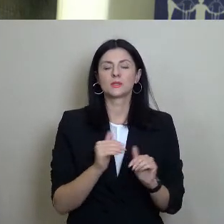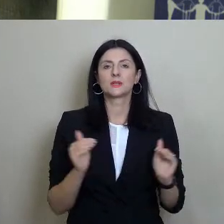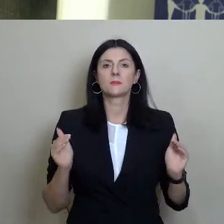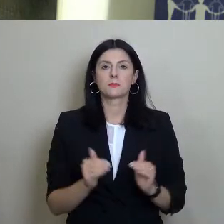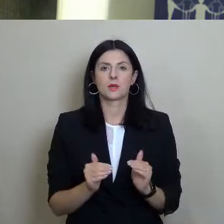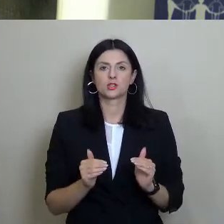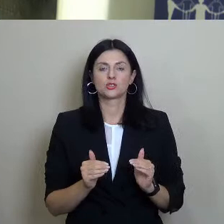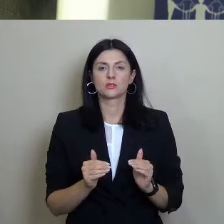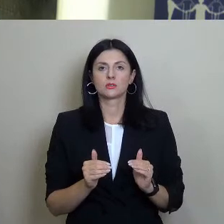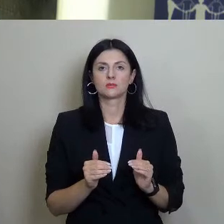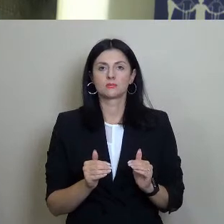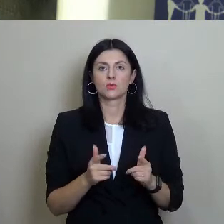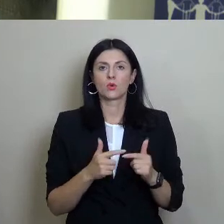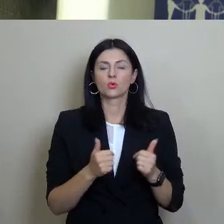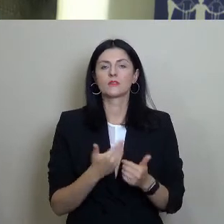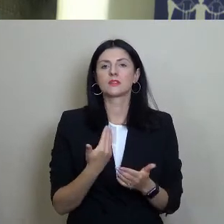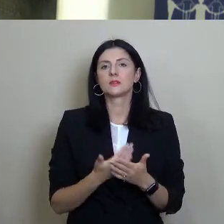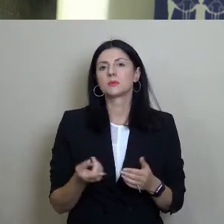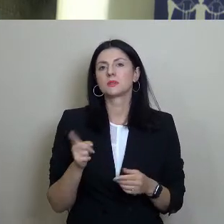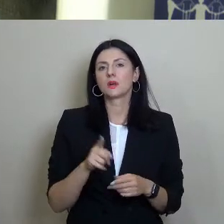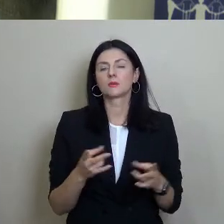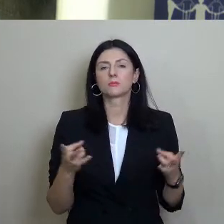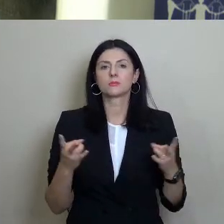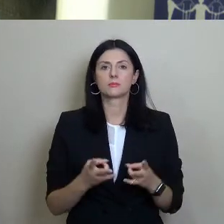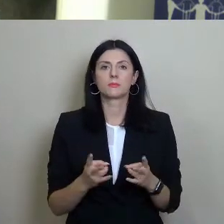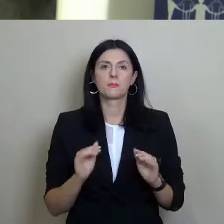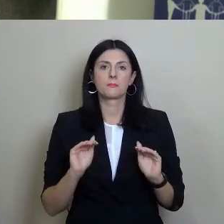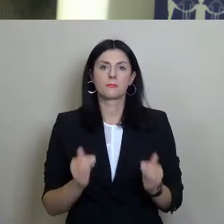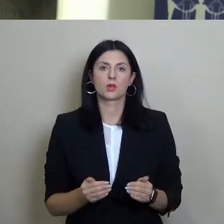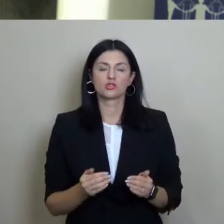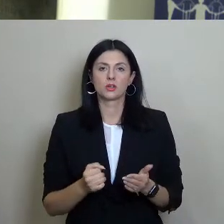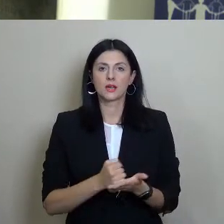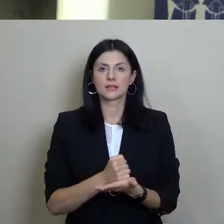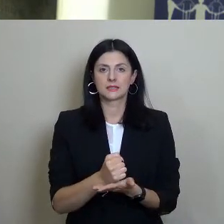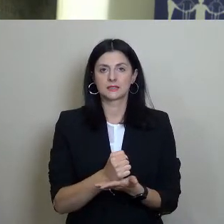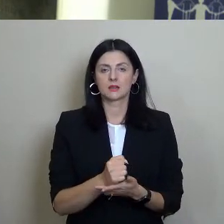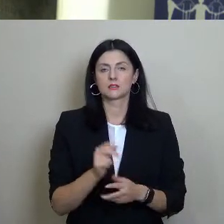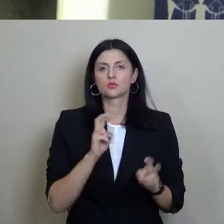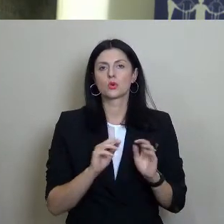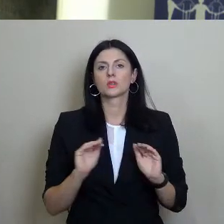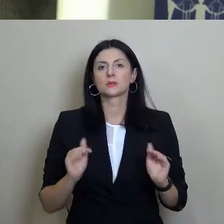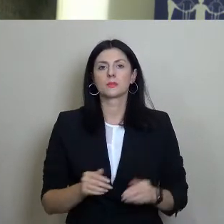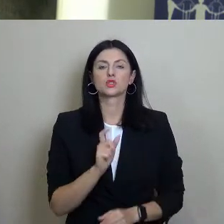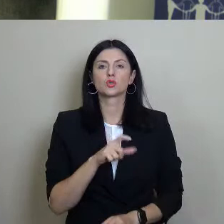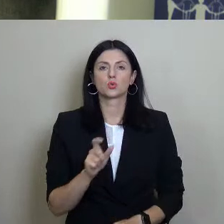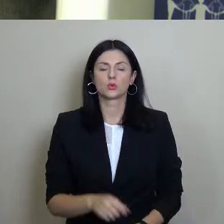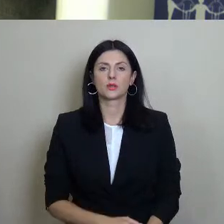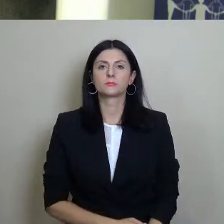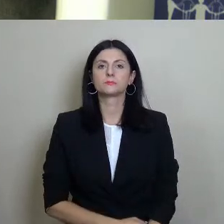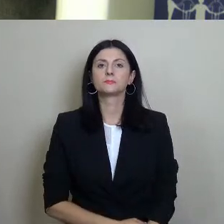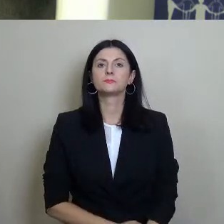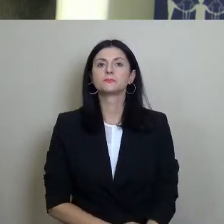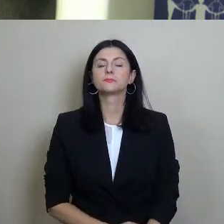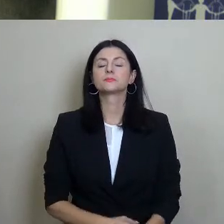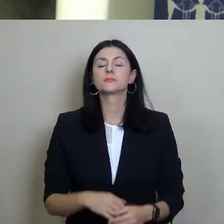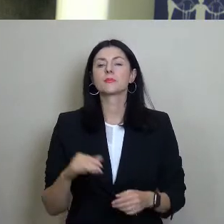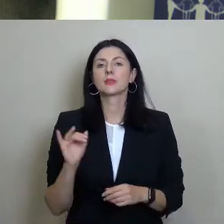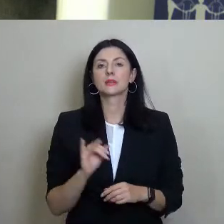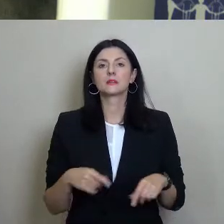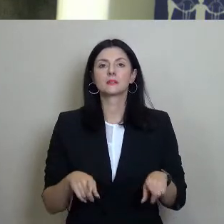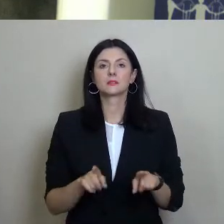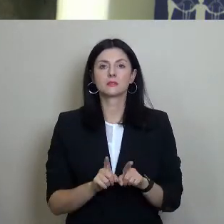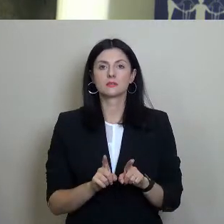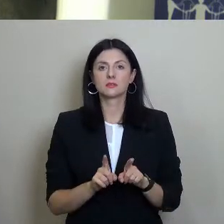constituencies as possible, and thus they need fewer candidates, fewer nominees.